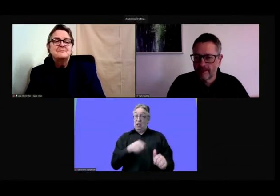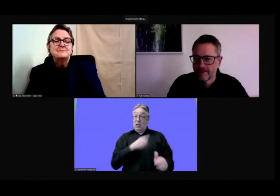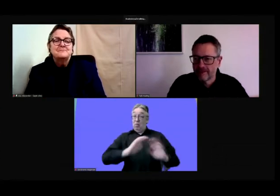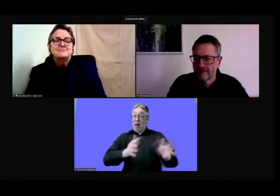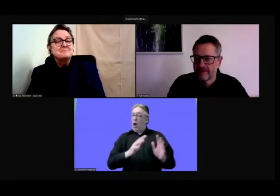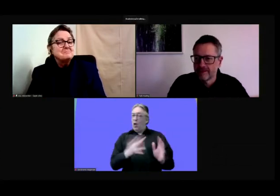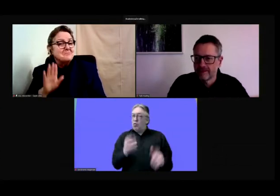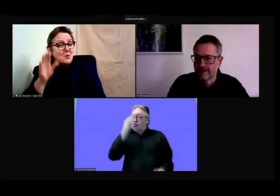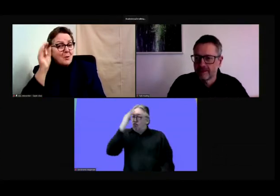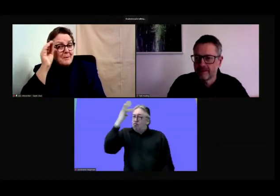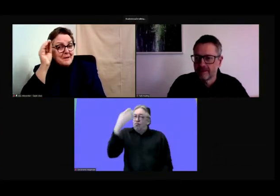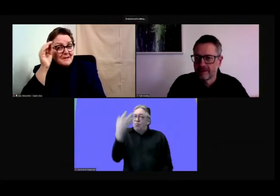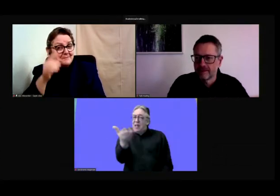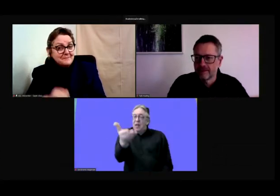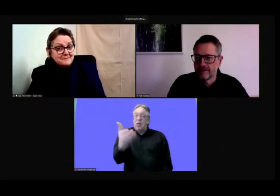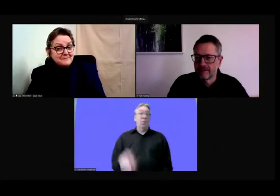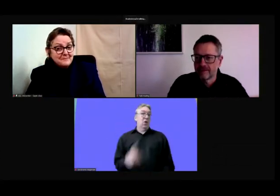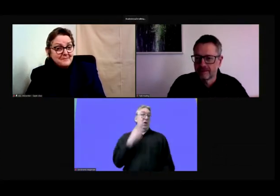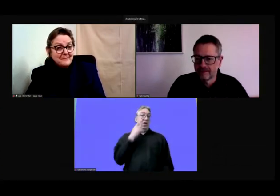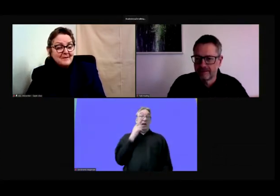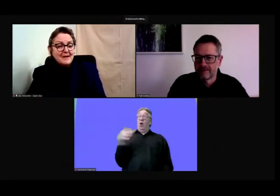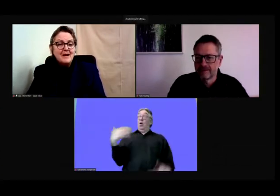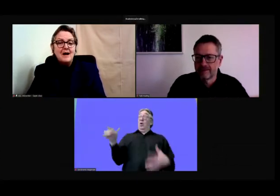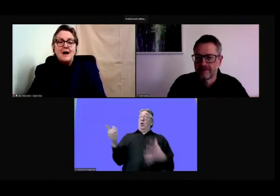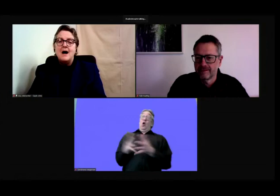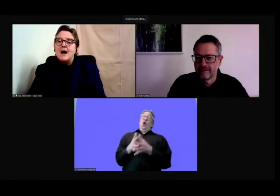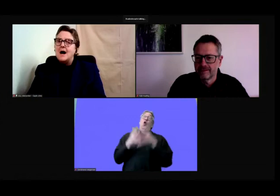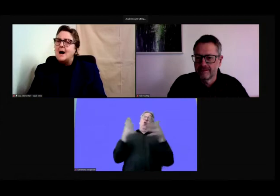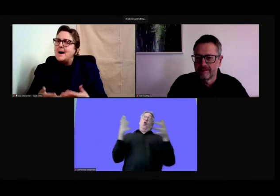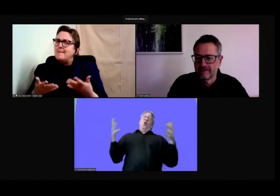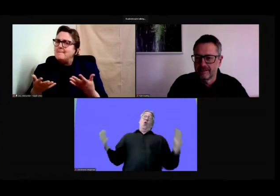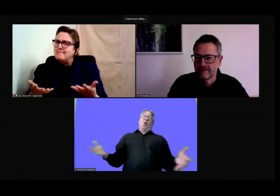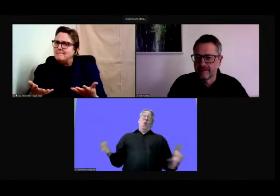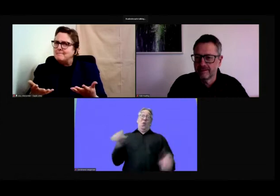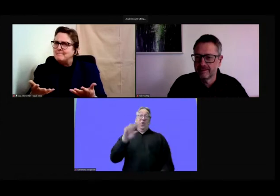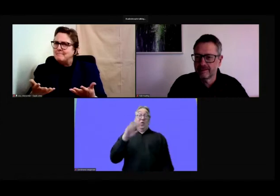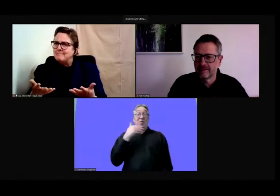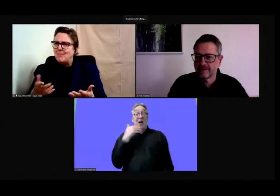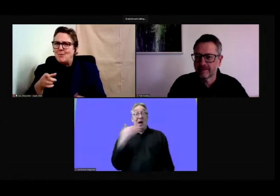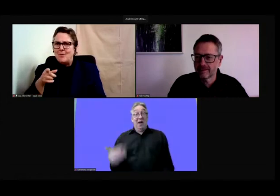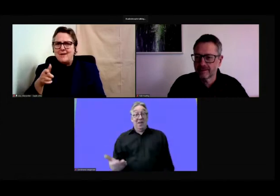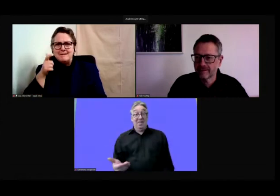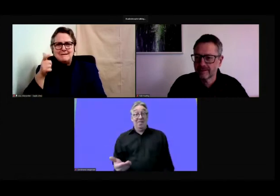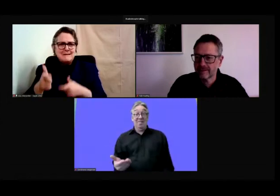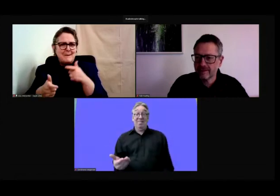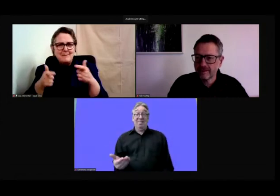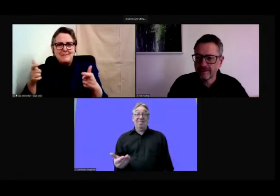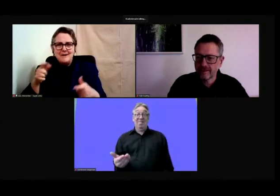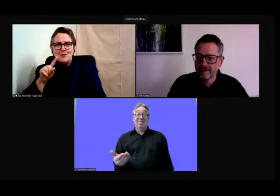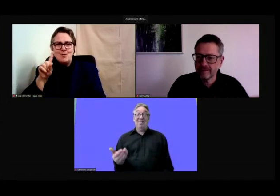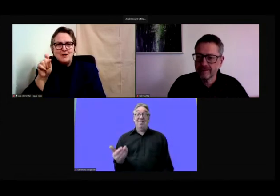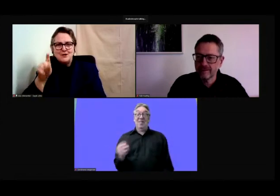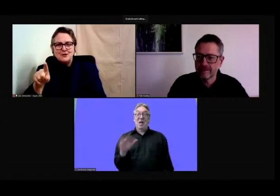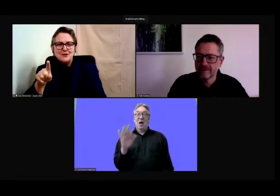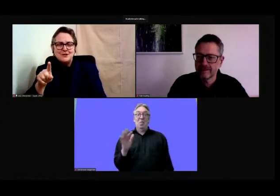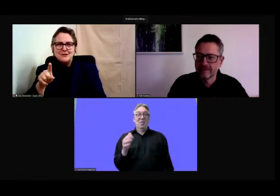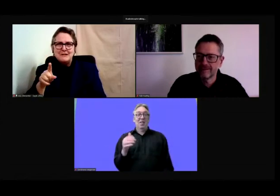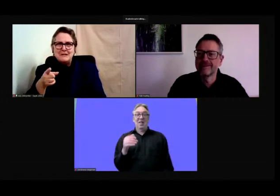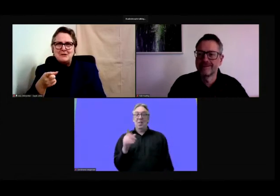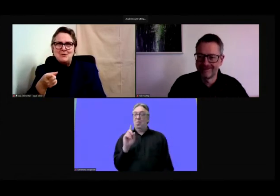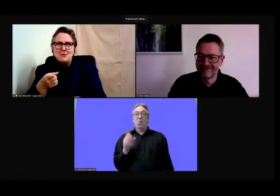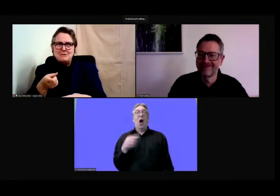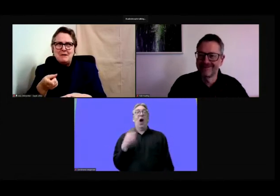I think this is a very big question that maybe shouldn't just be answered with a simple yes or